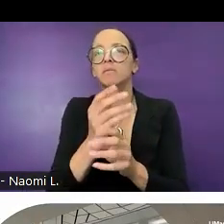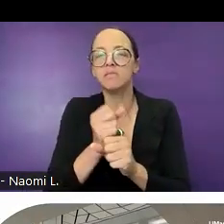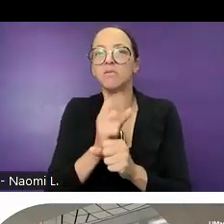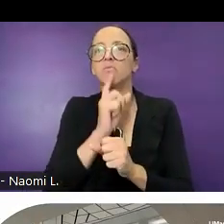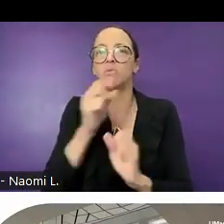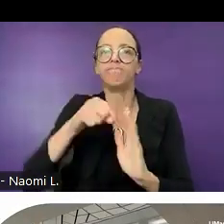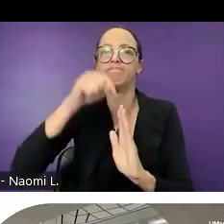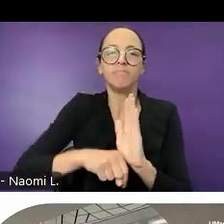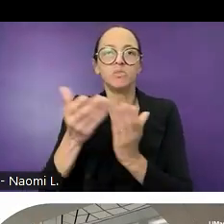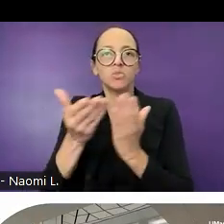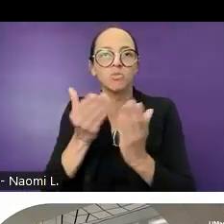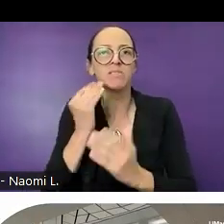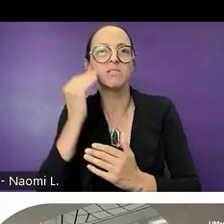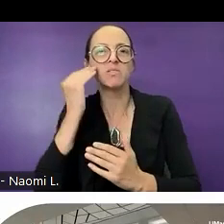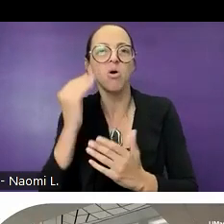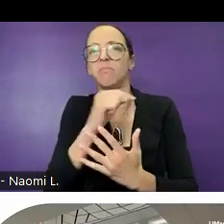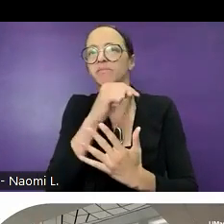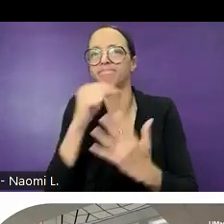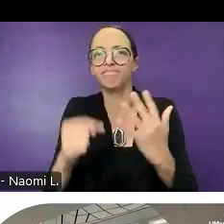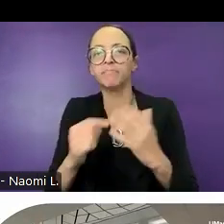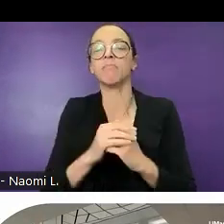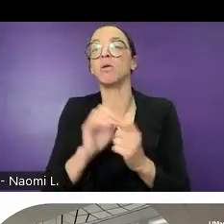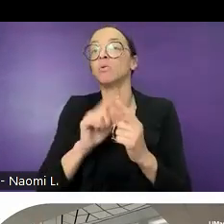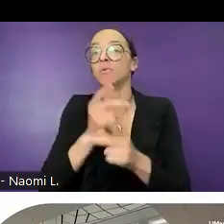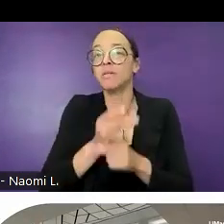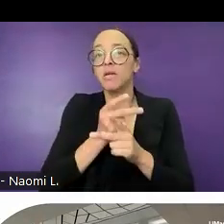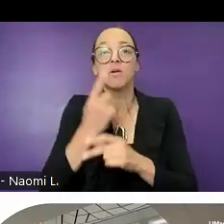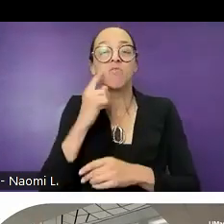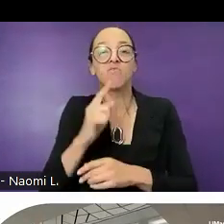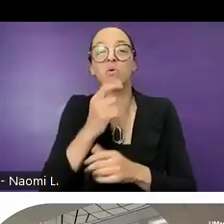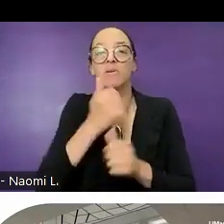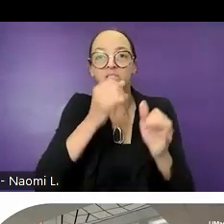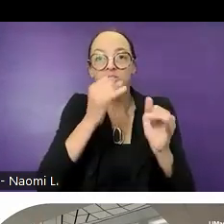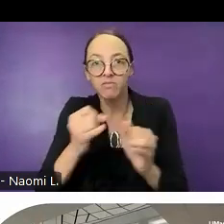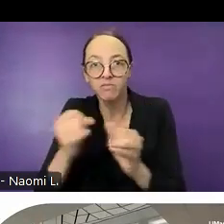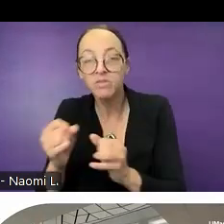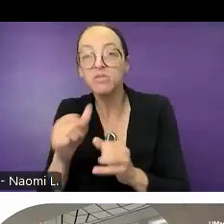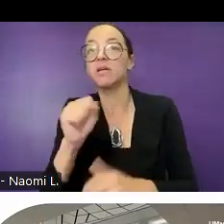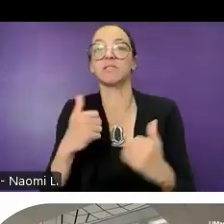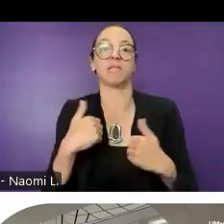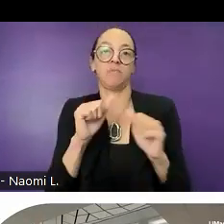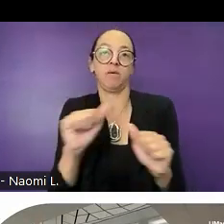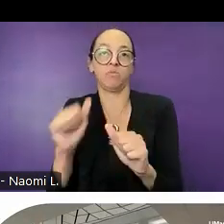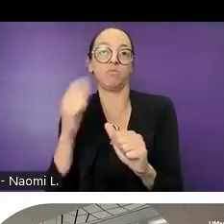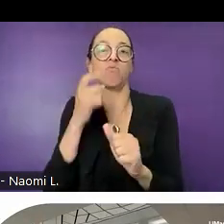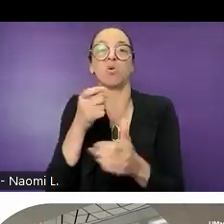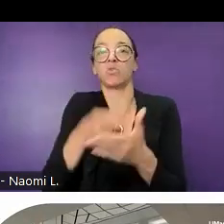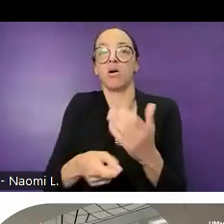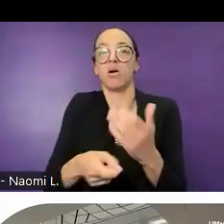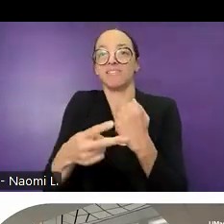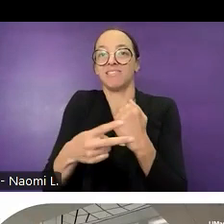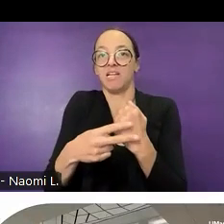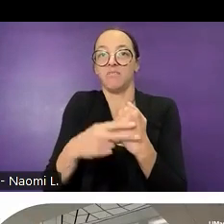these individuals, there's a potential for cost savings, of course, but more importantly, CDA and